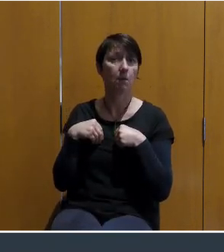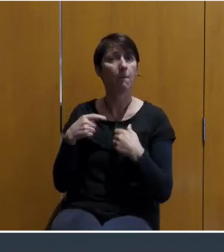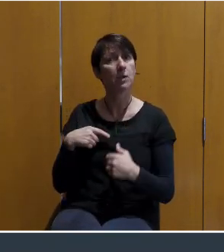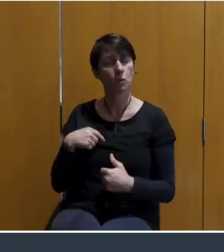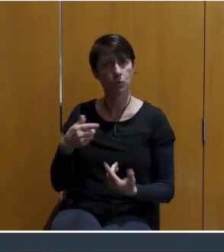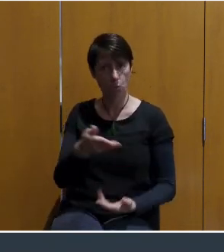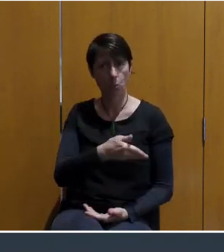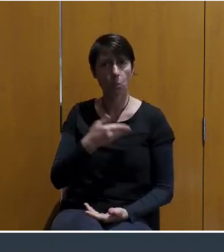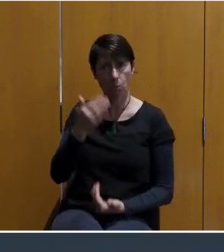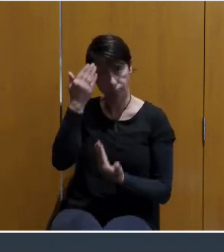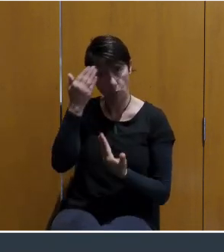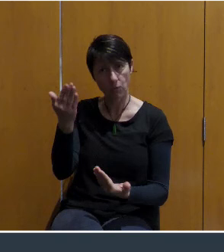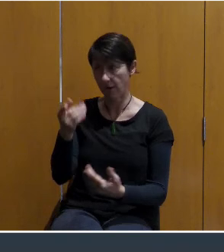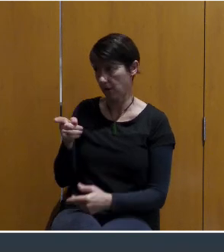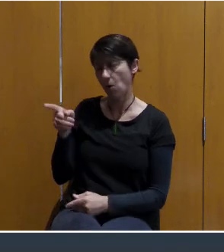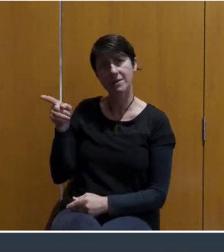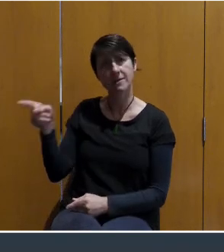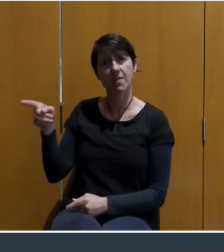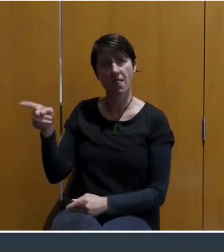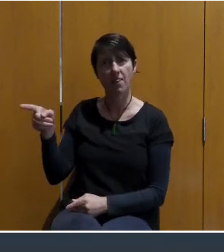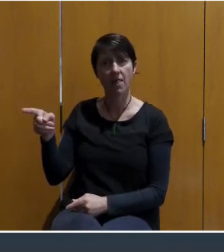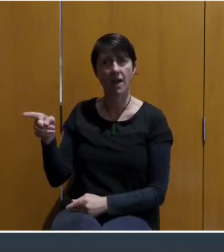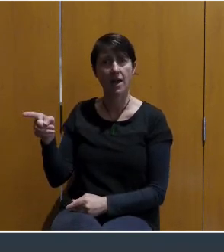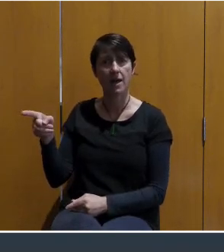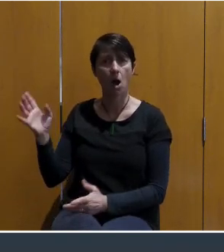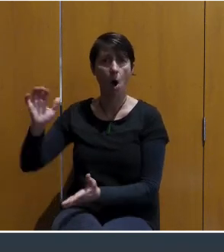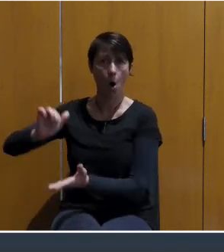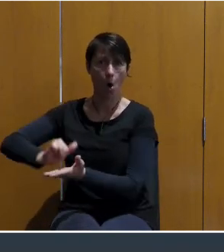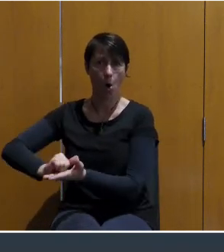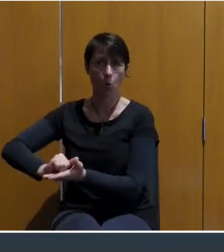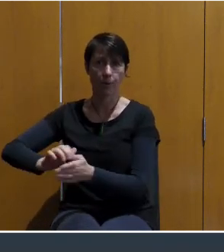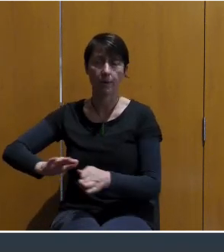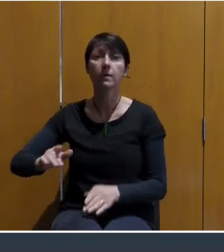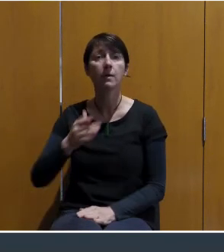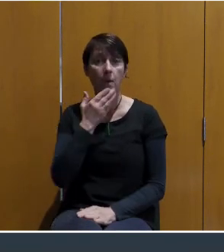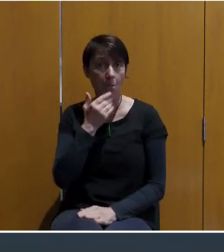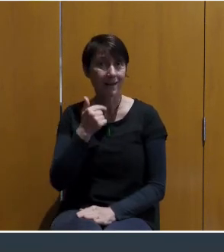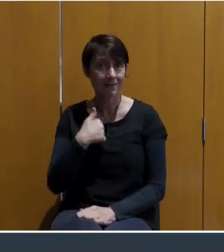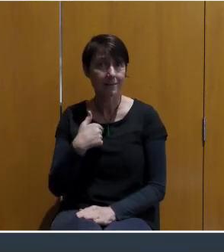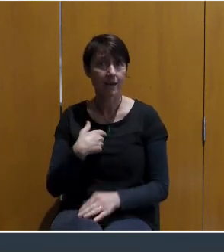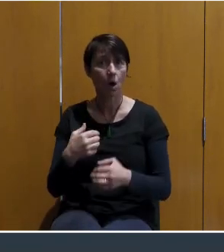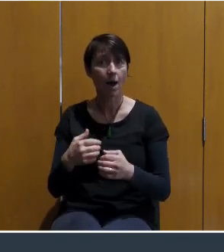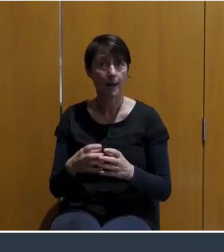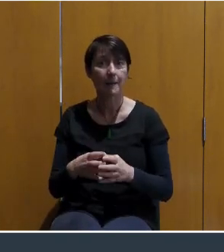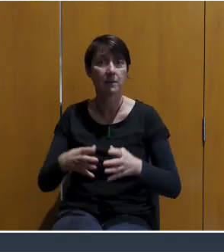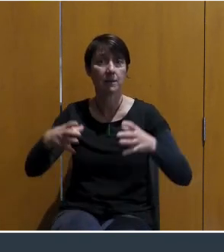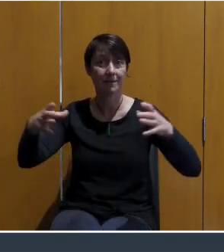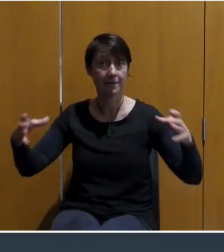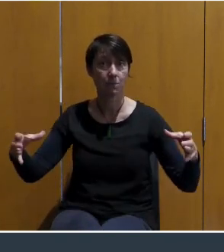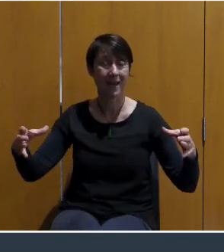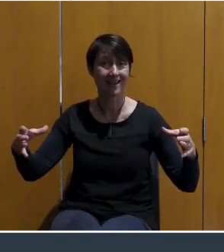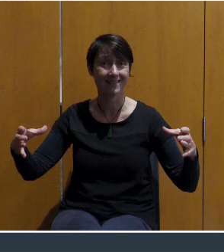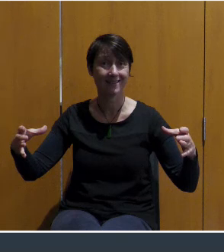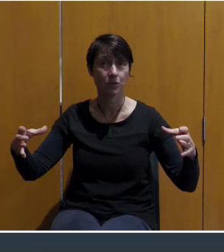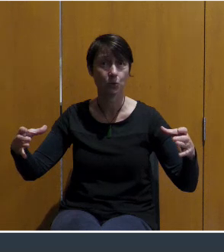really, of the estuary part of this. Could I suggest that we actually expand that to key stakeholders as opposed to